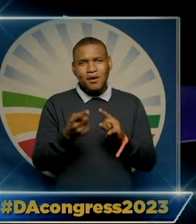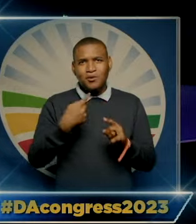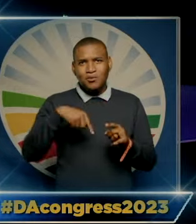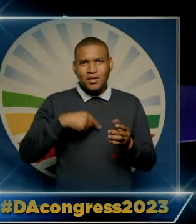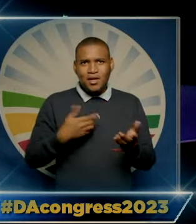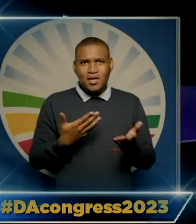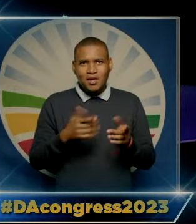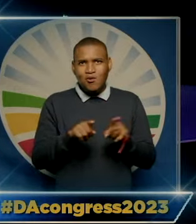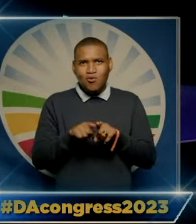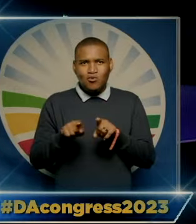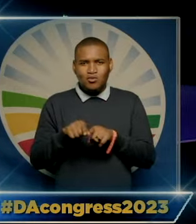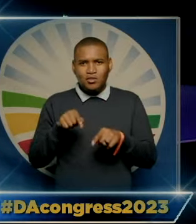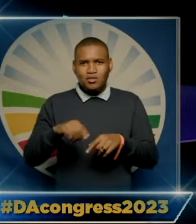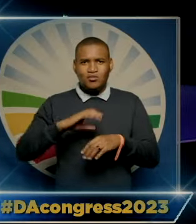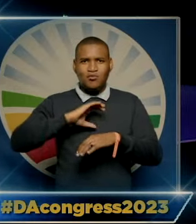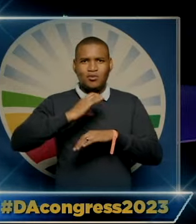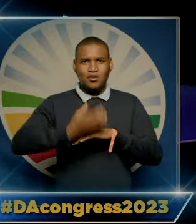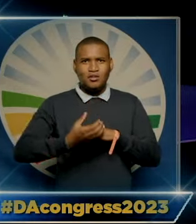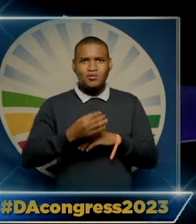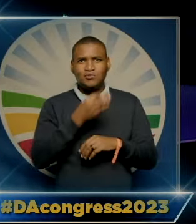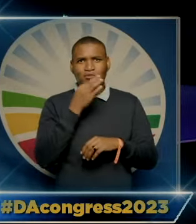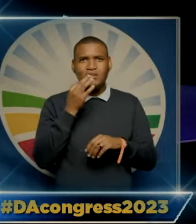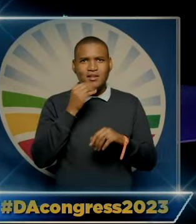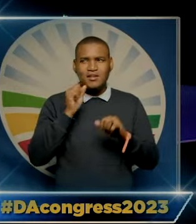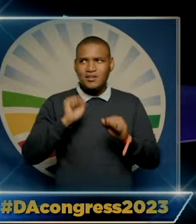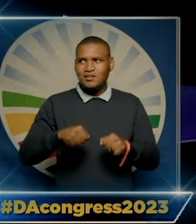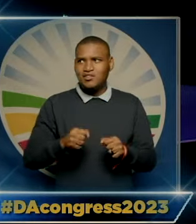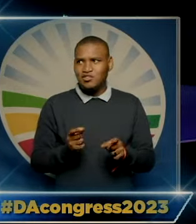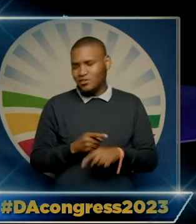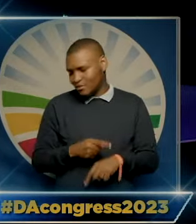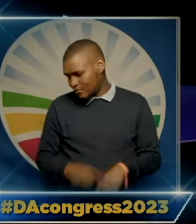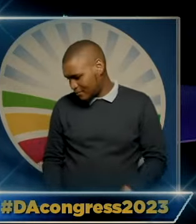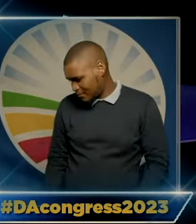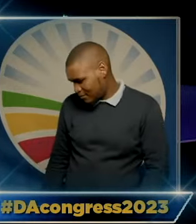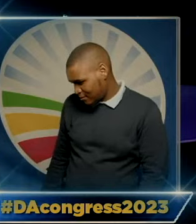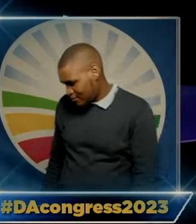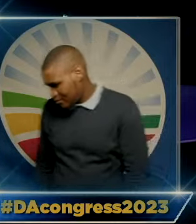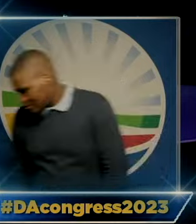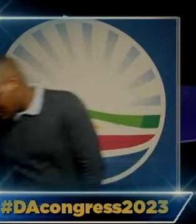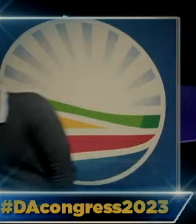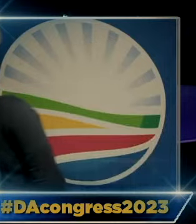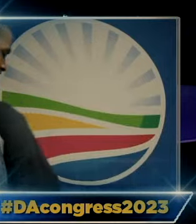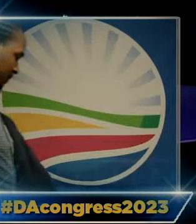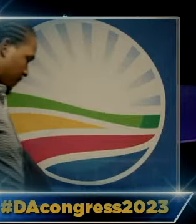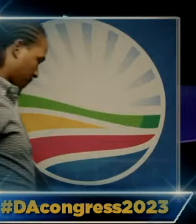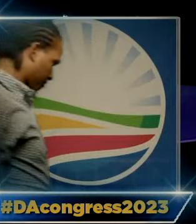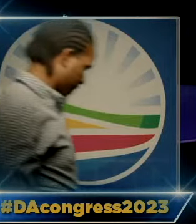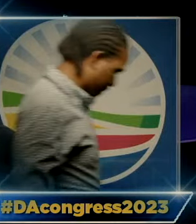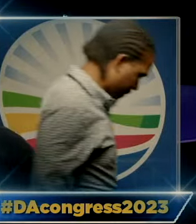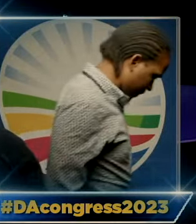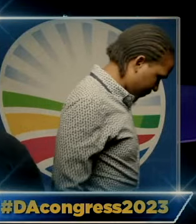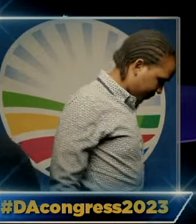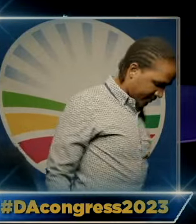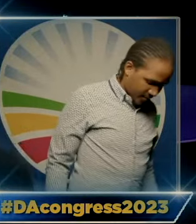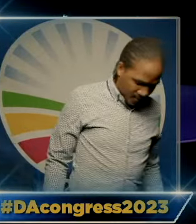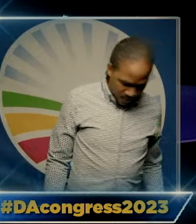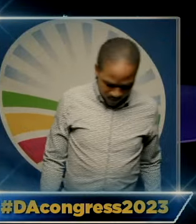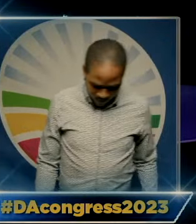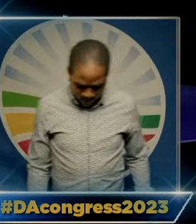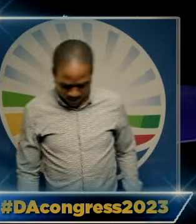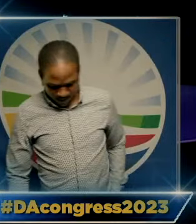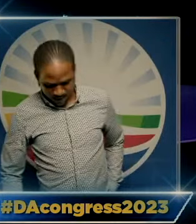here today at this Congress to say, yes, it is still possible to save and rebuild South